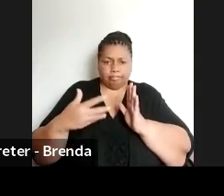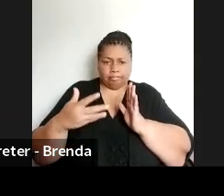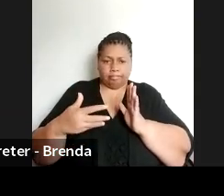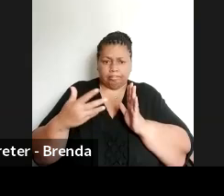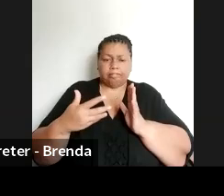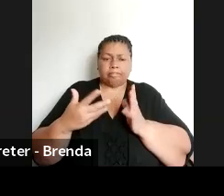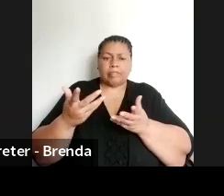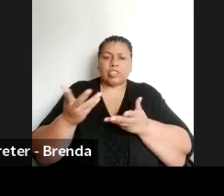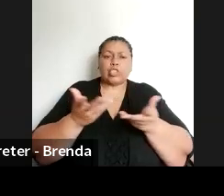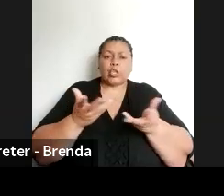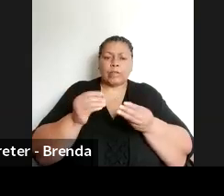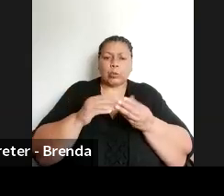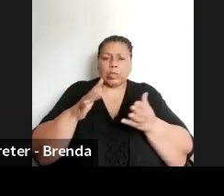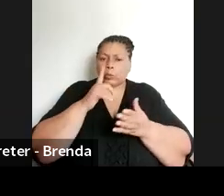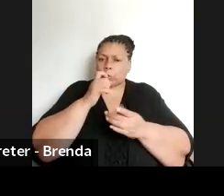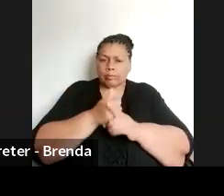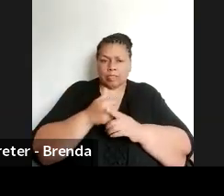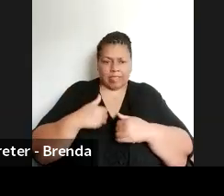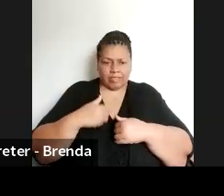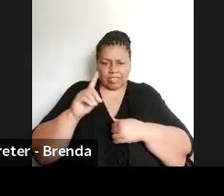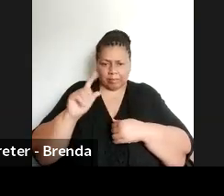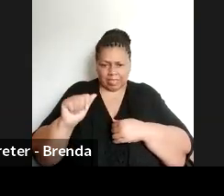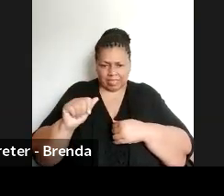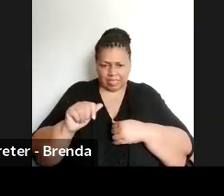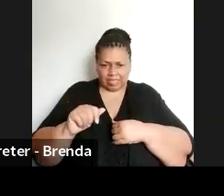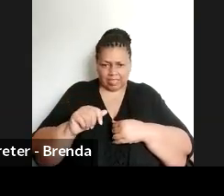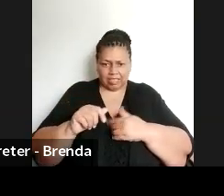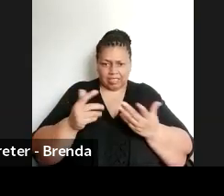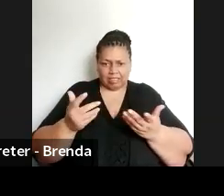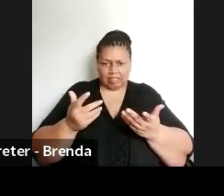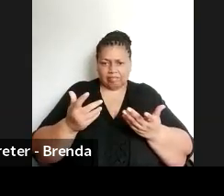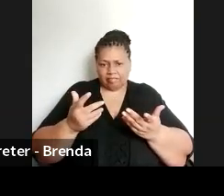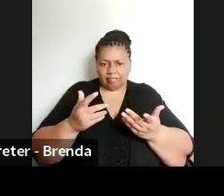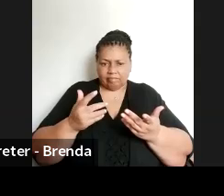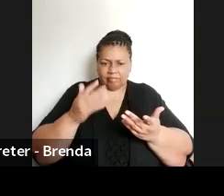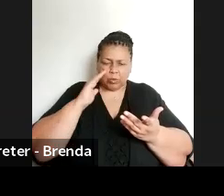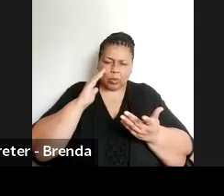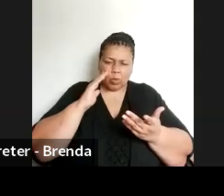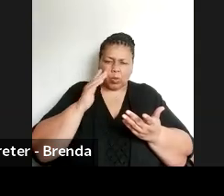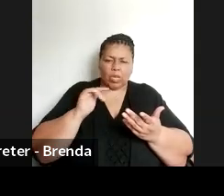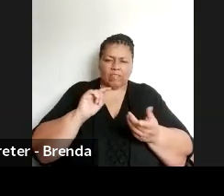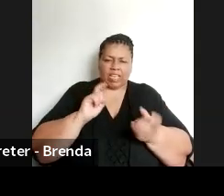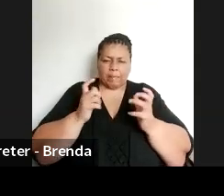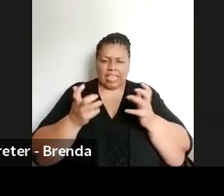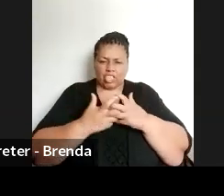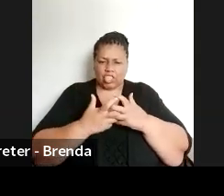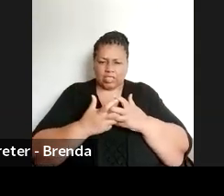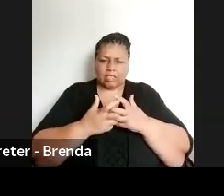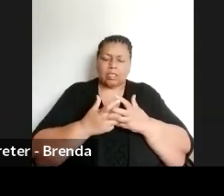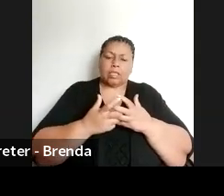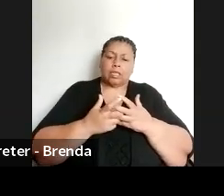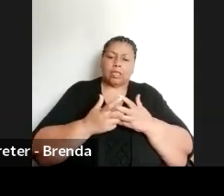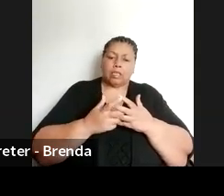serve students with disabilities and give us, the accommodations we need to go to public school,